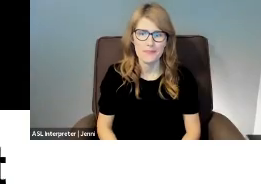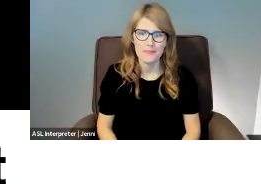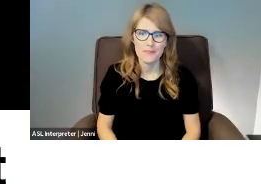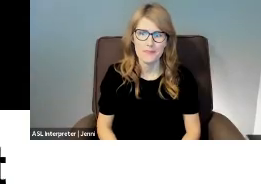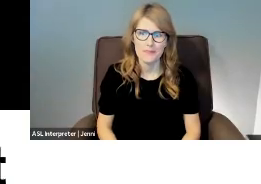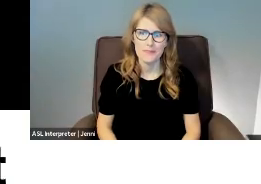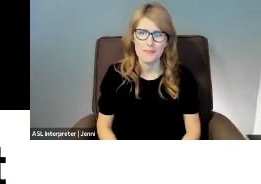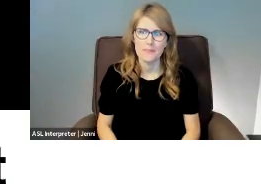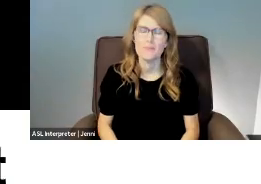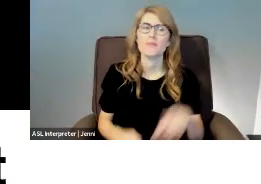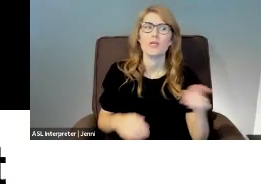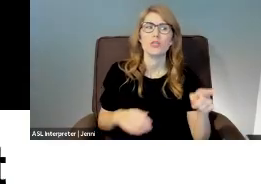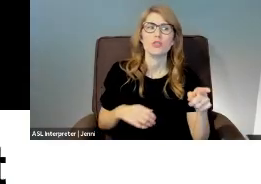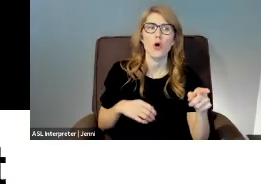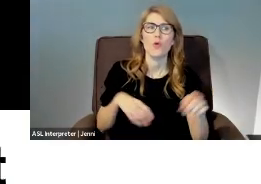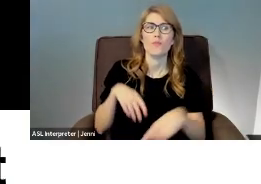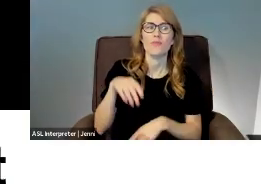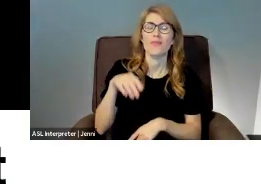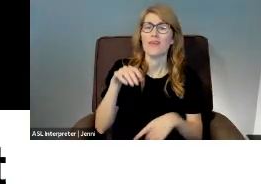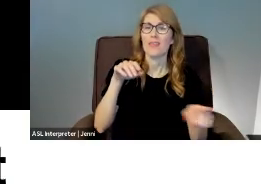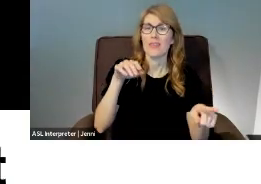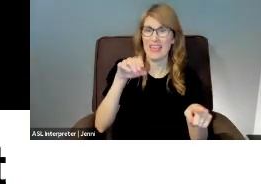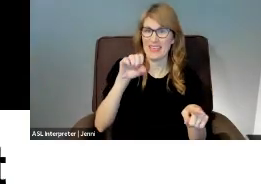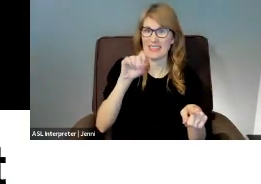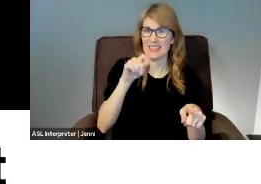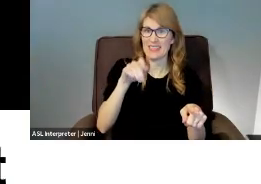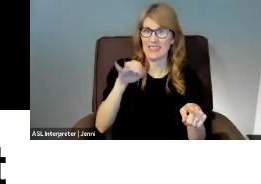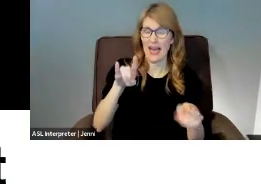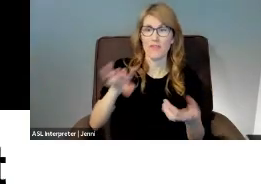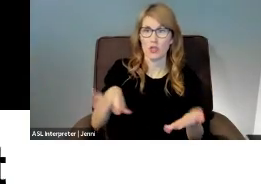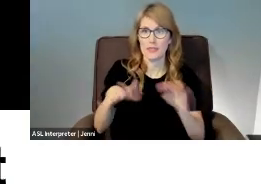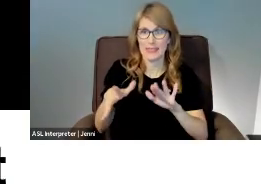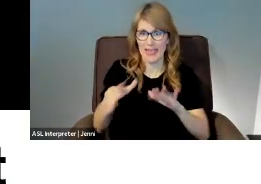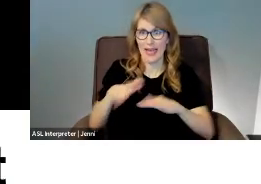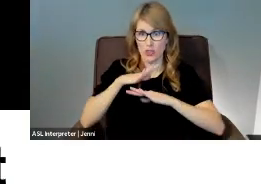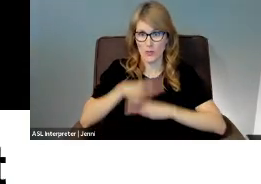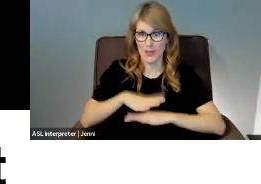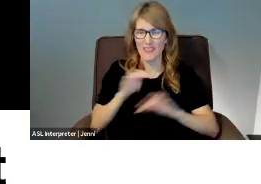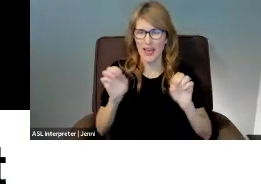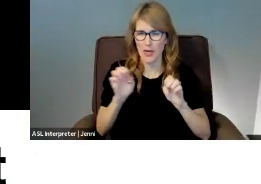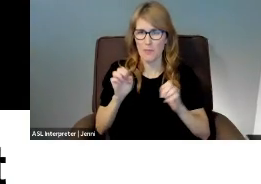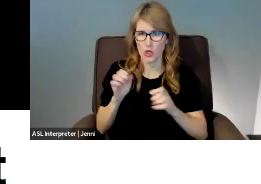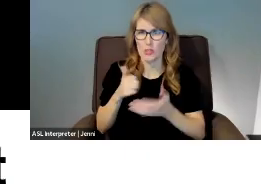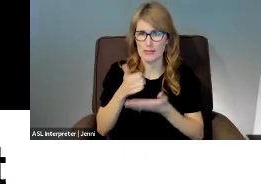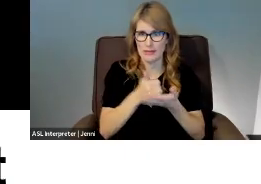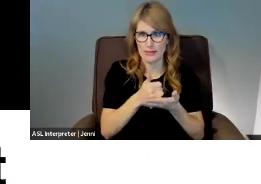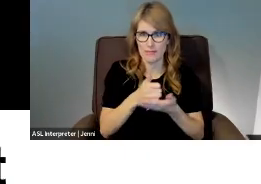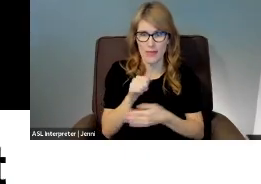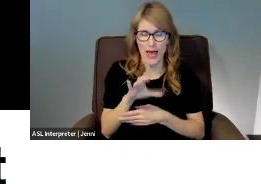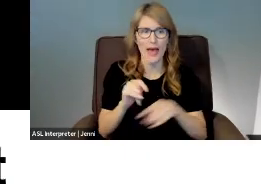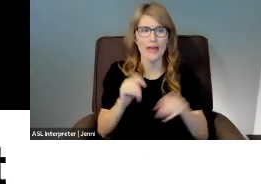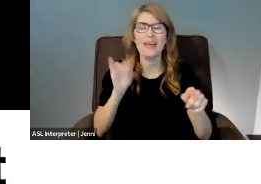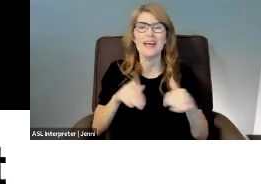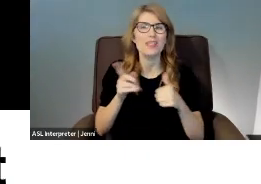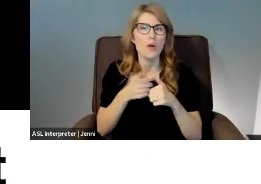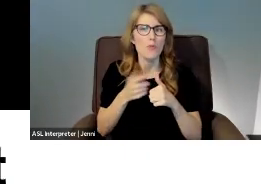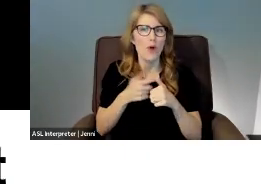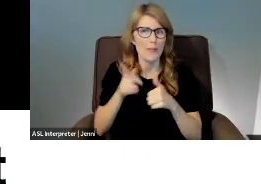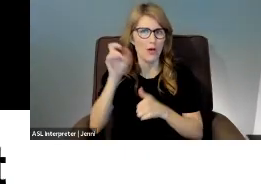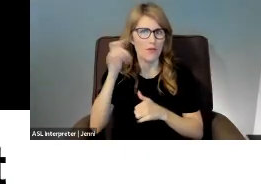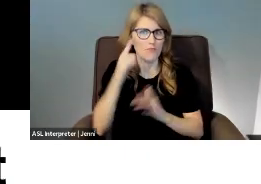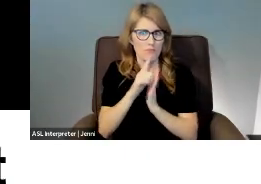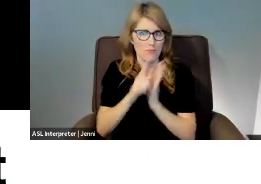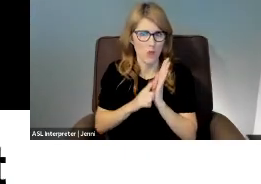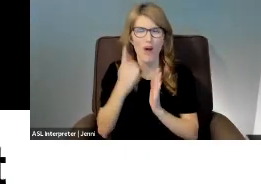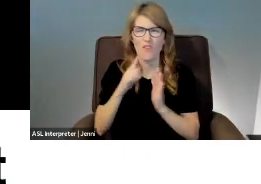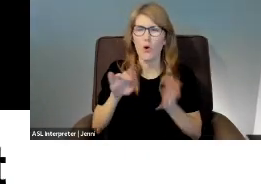So the Robert T. Stafford Disaster Relief and Emergency Assistance Act is the primary federal law governing U.S. disaster response.